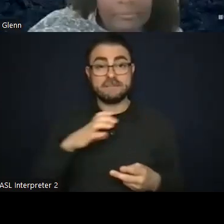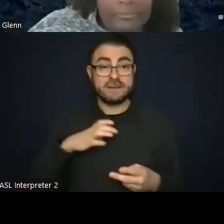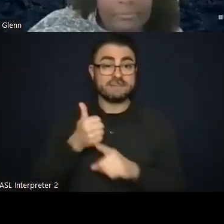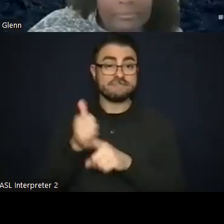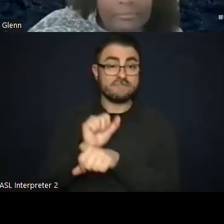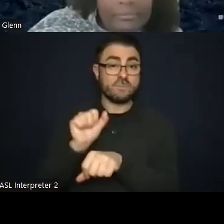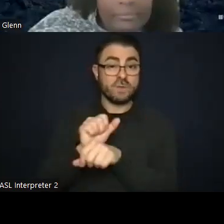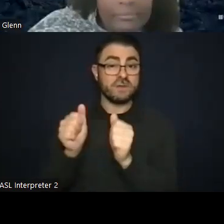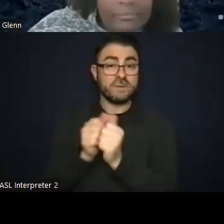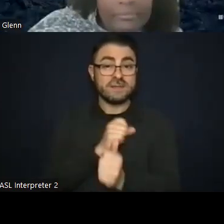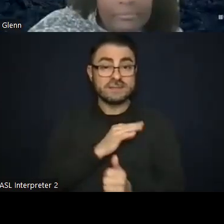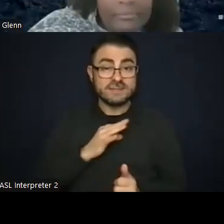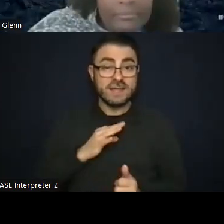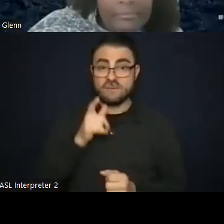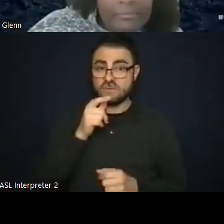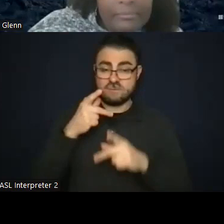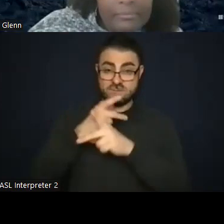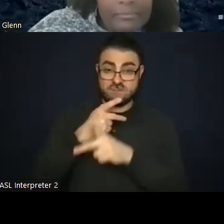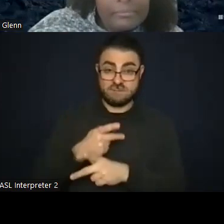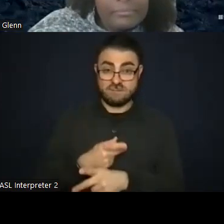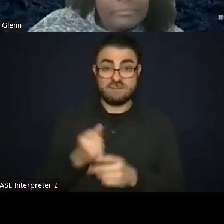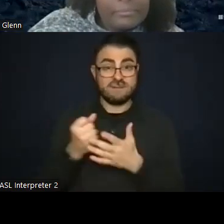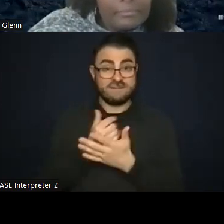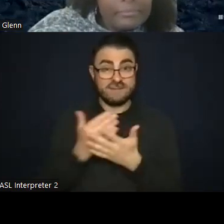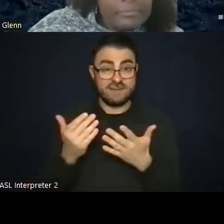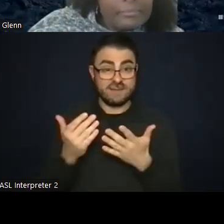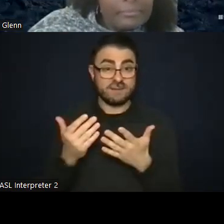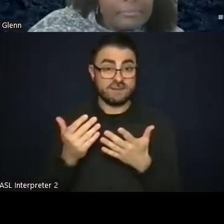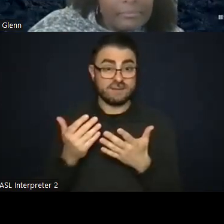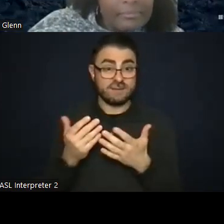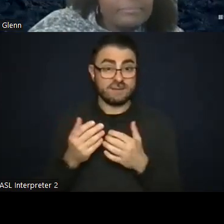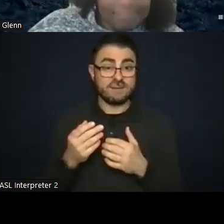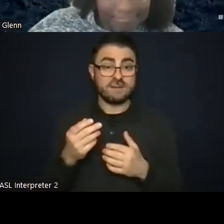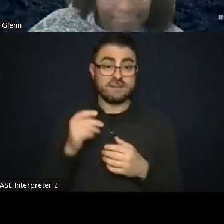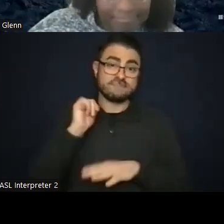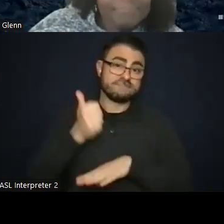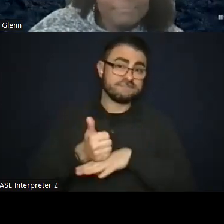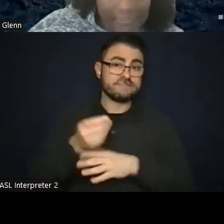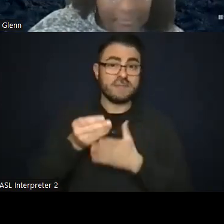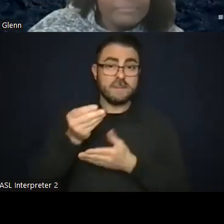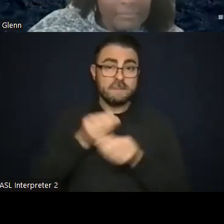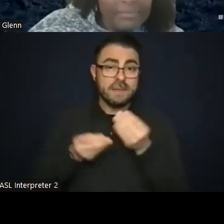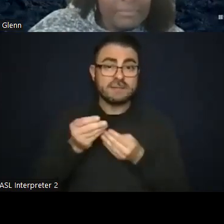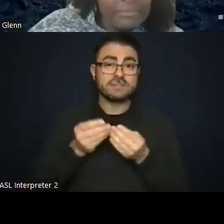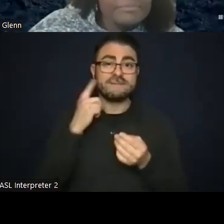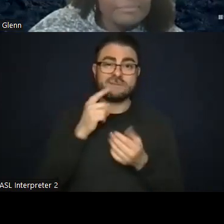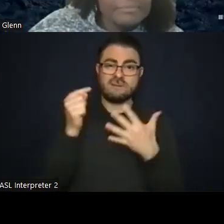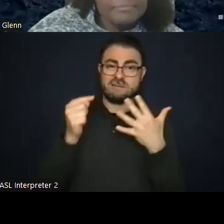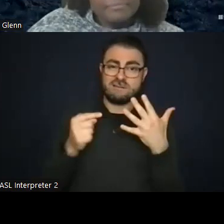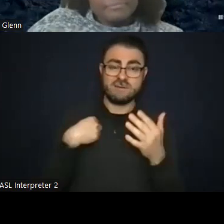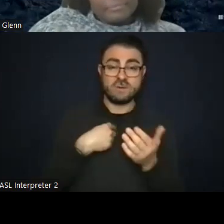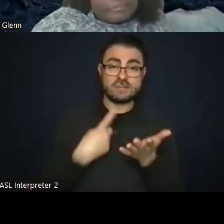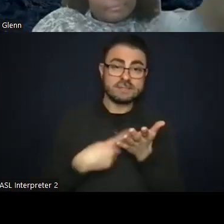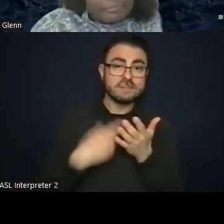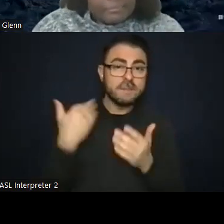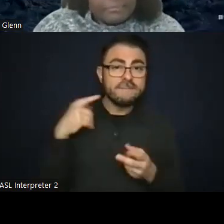you piece together all those and then like the budgets for things that we've talked about before and how they function, that total number is